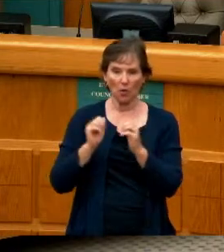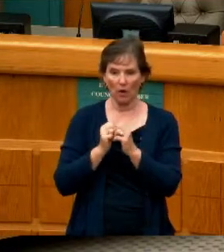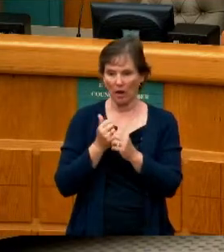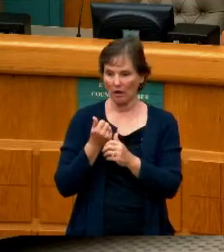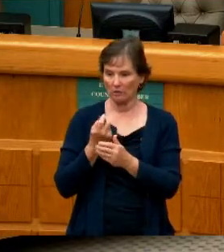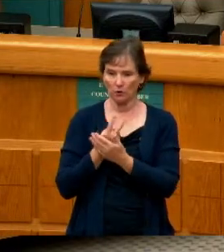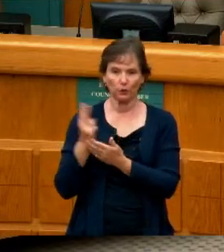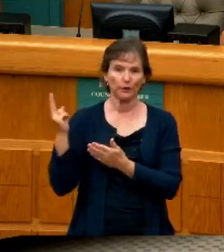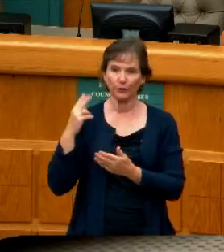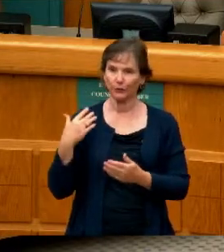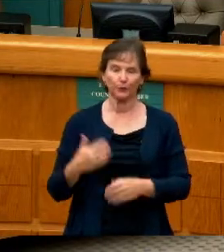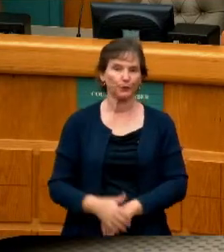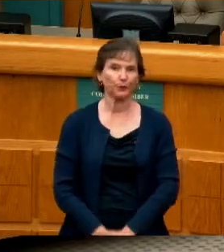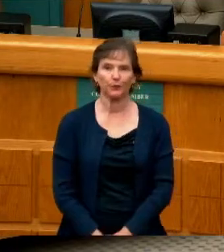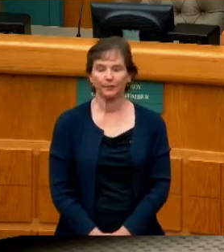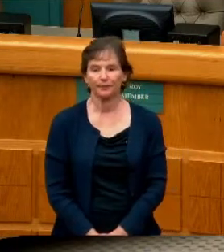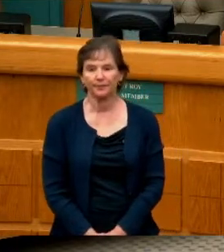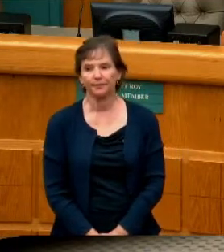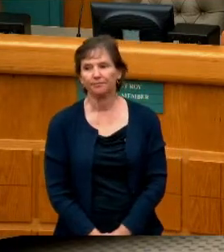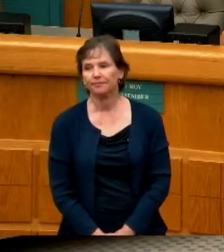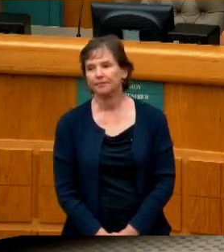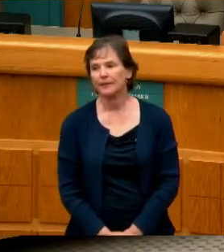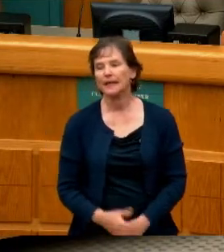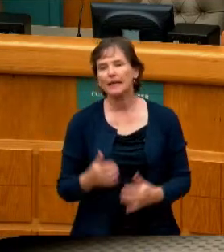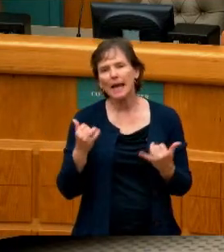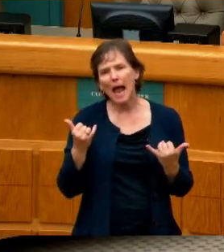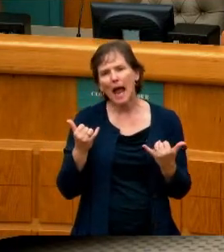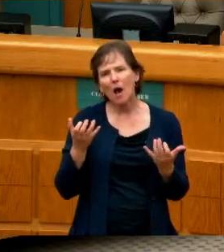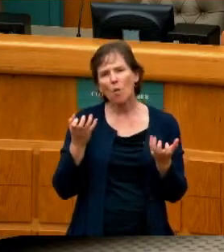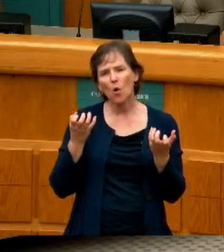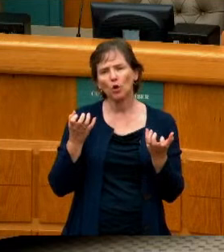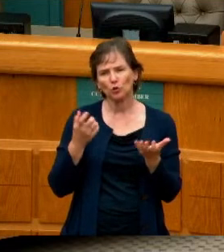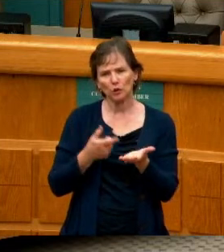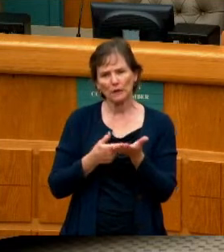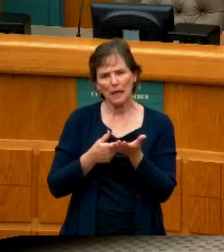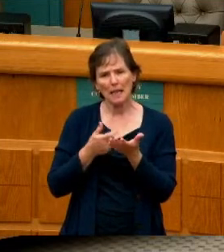really unbelievably high from where we were a few weeks ago.